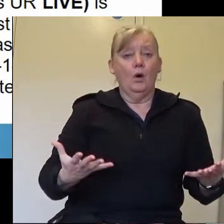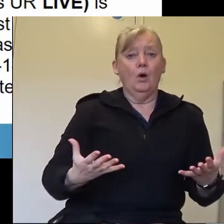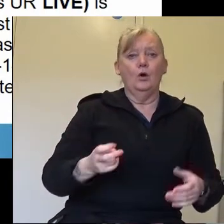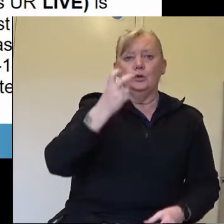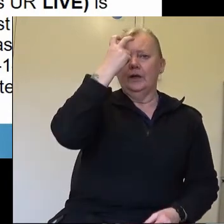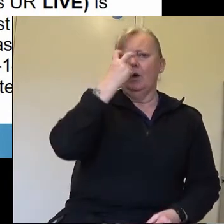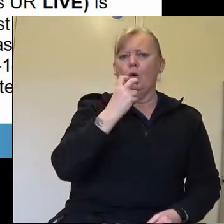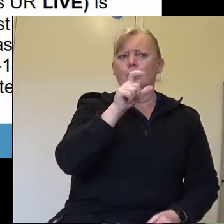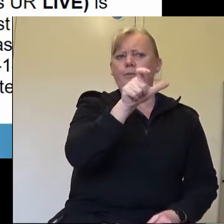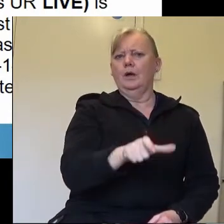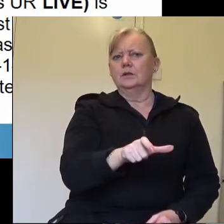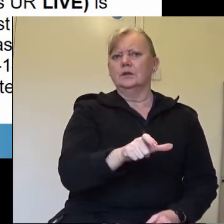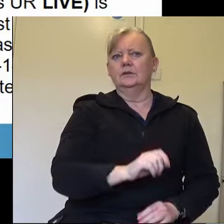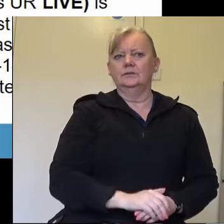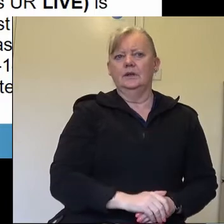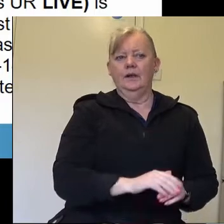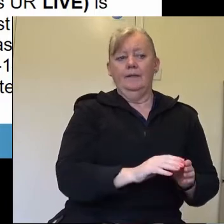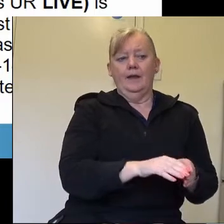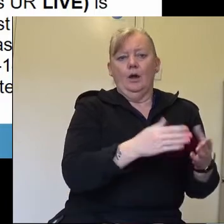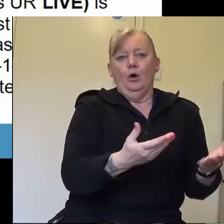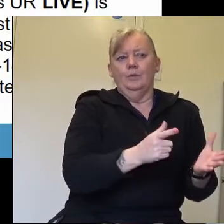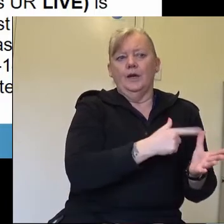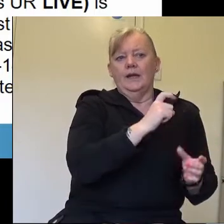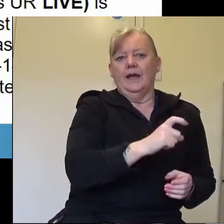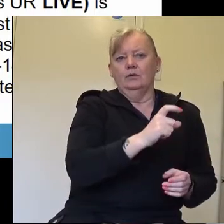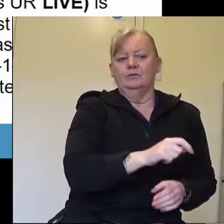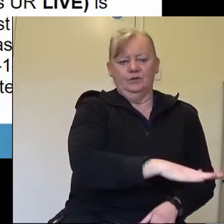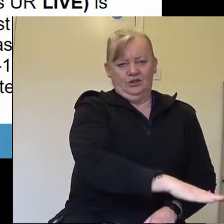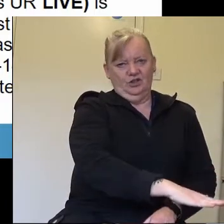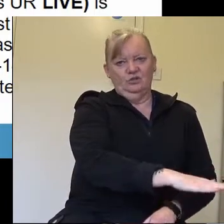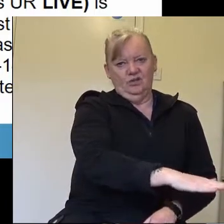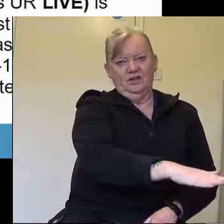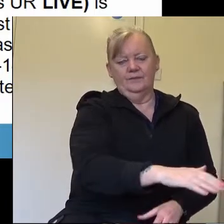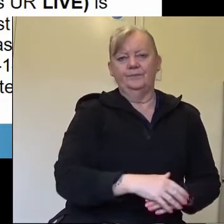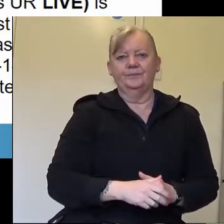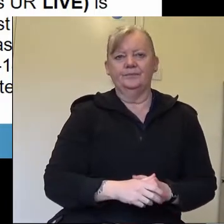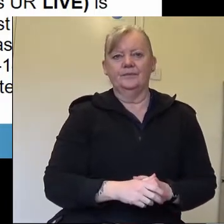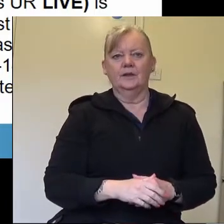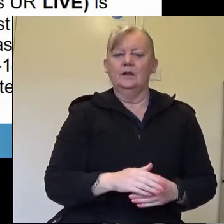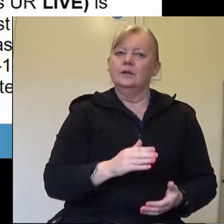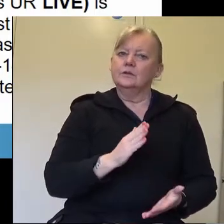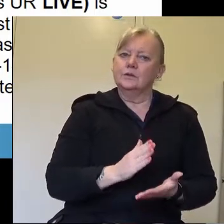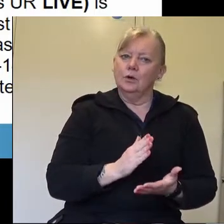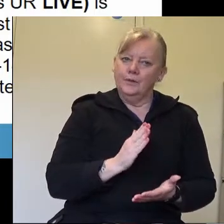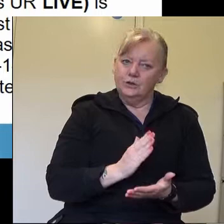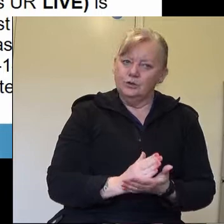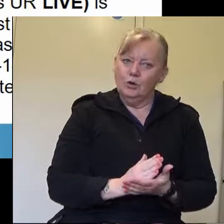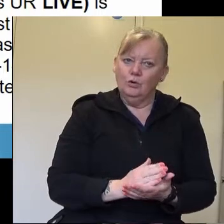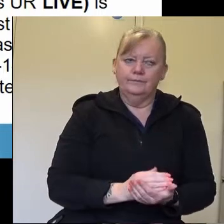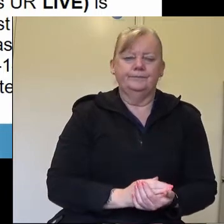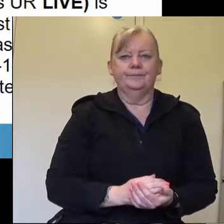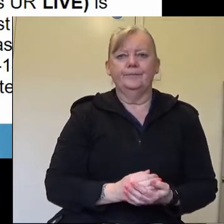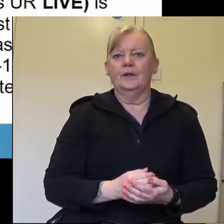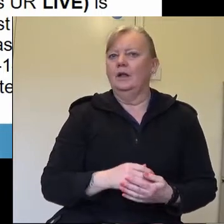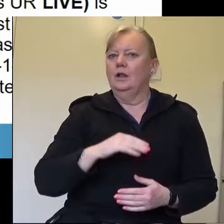you. Or you have all the people, adults, opening accounts for children. And let's make something